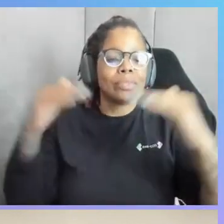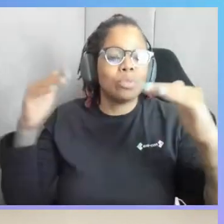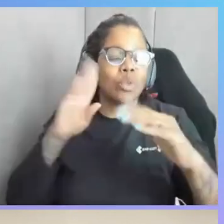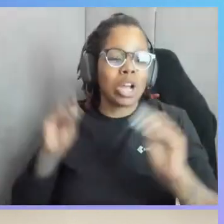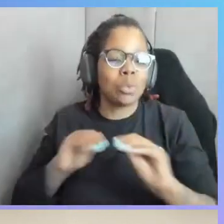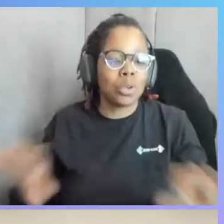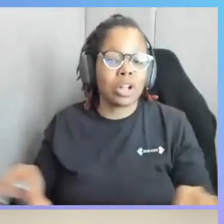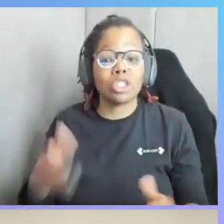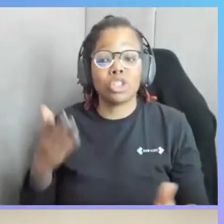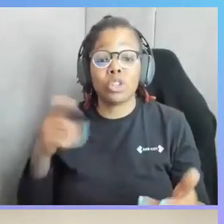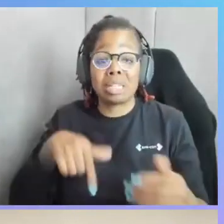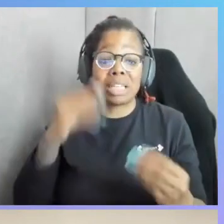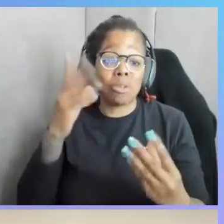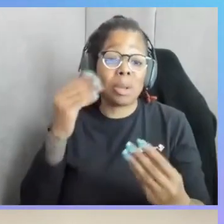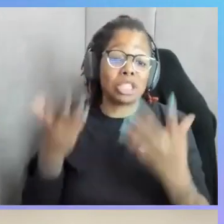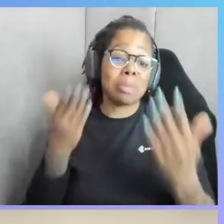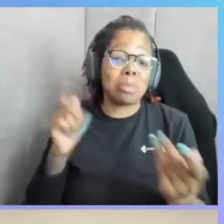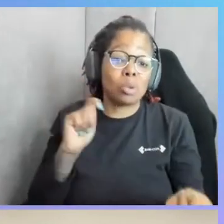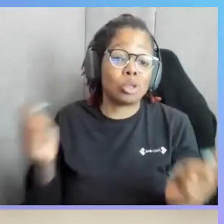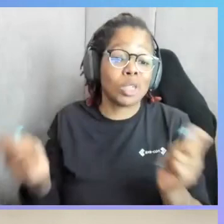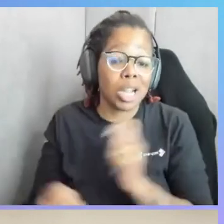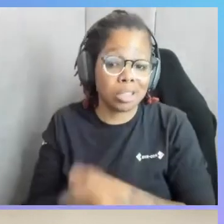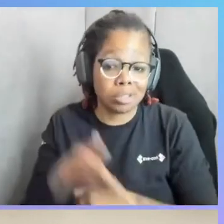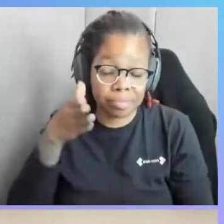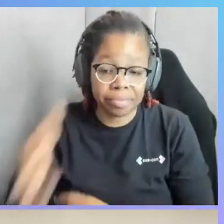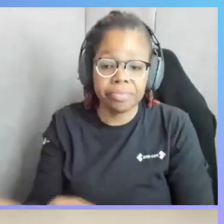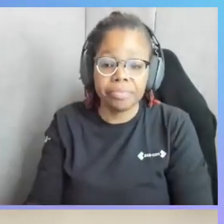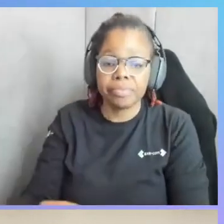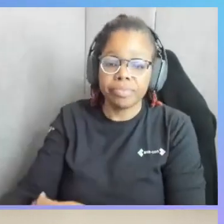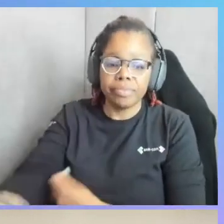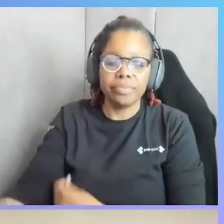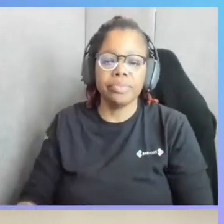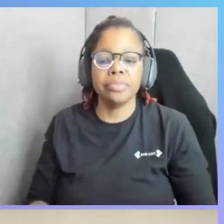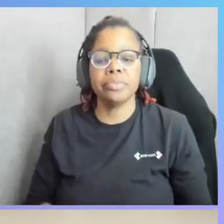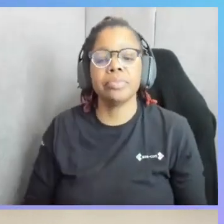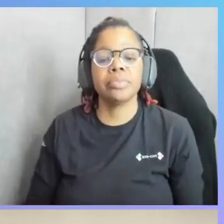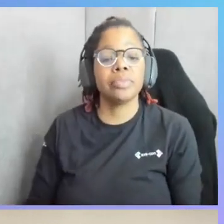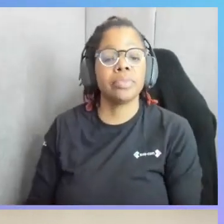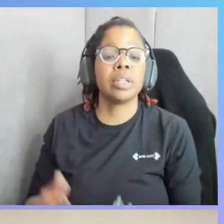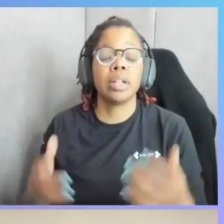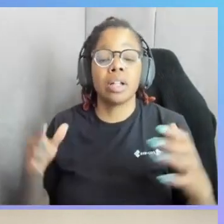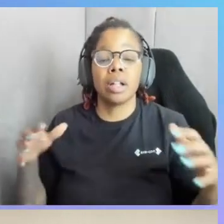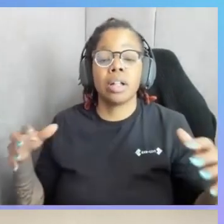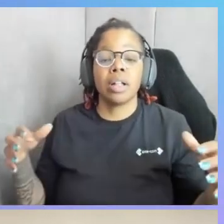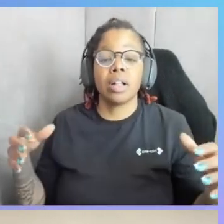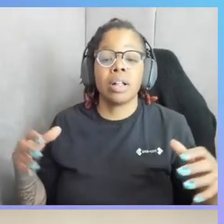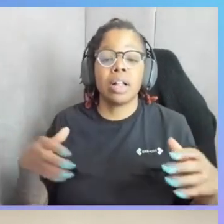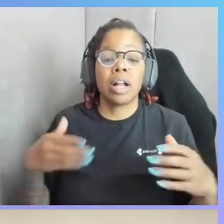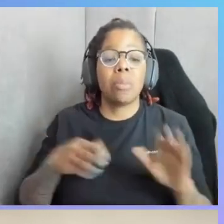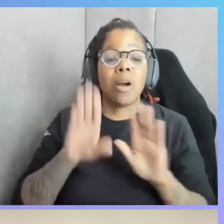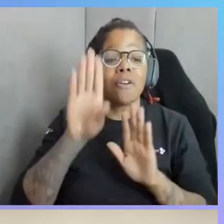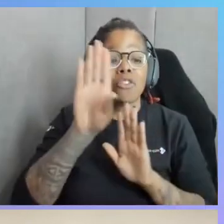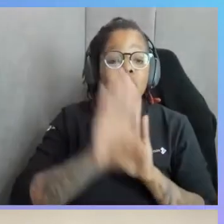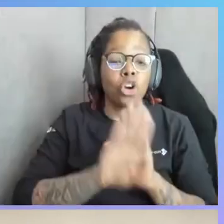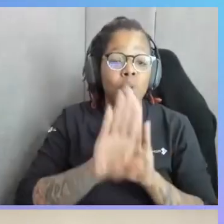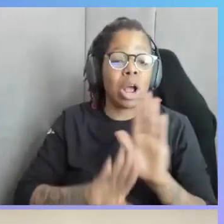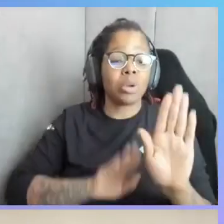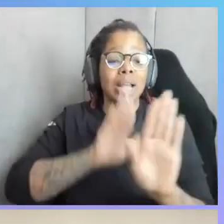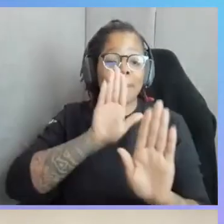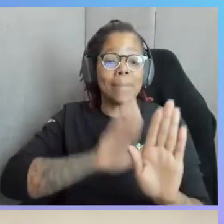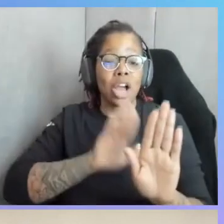years. All right, let's start to dissect now. The combination of foreground and background